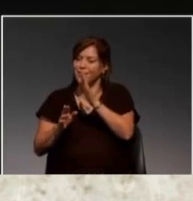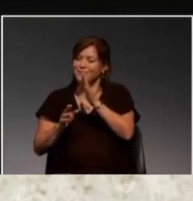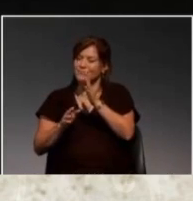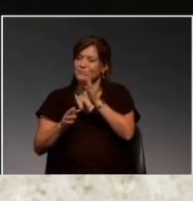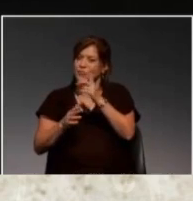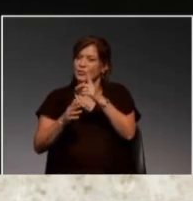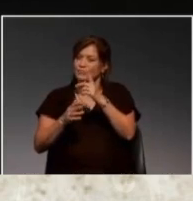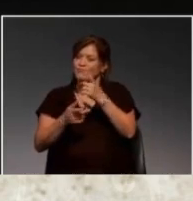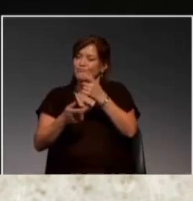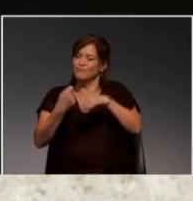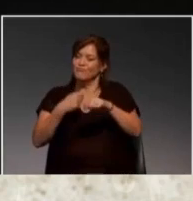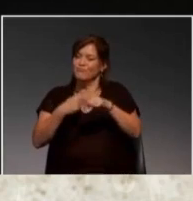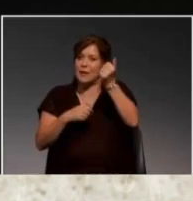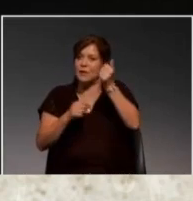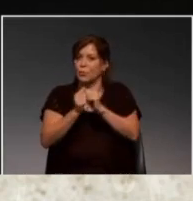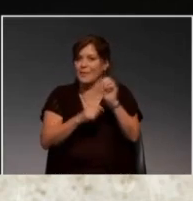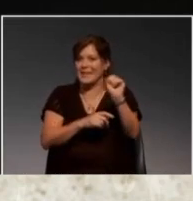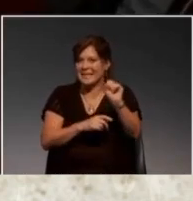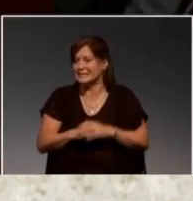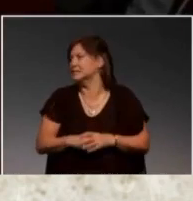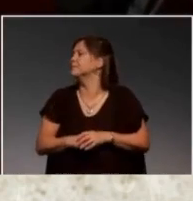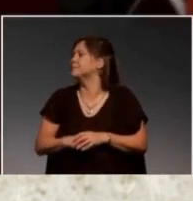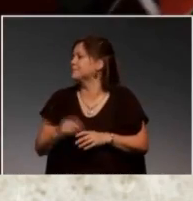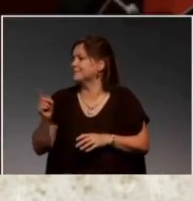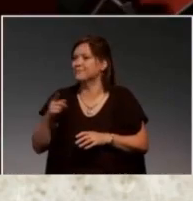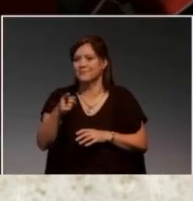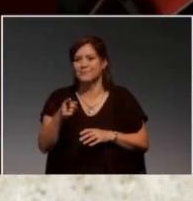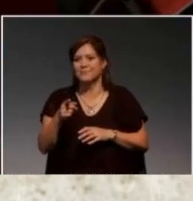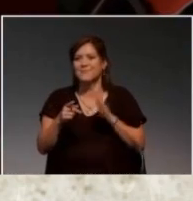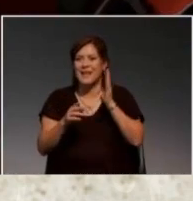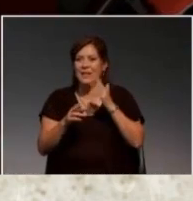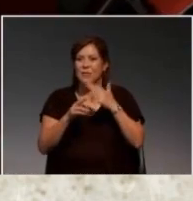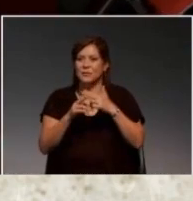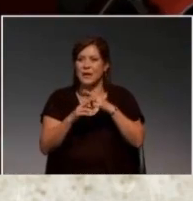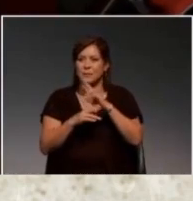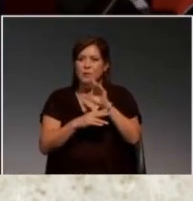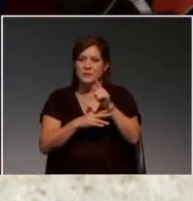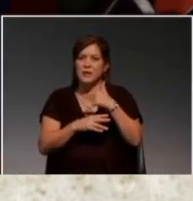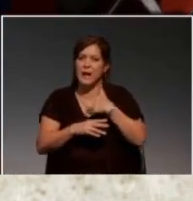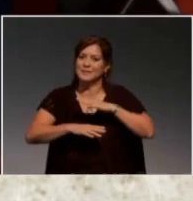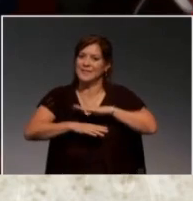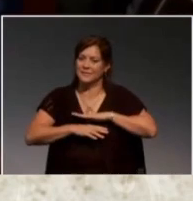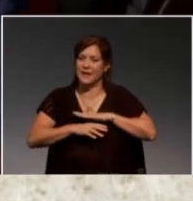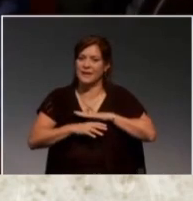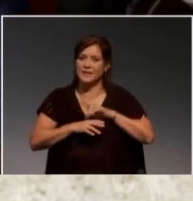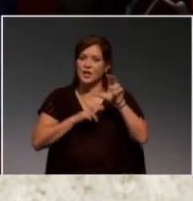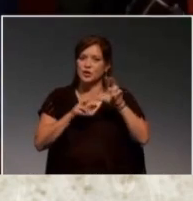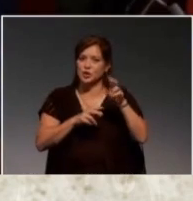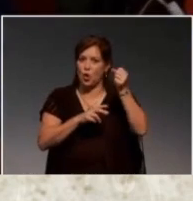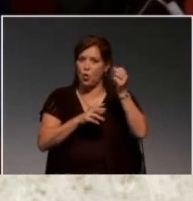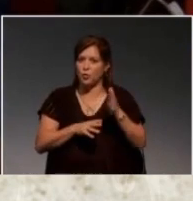getting the Tesla lineup to spell sexy was initially a bit of a joke between himself and a friend, but soon it became a real